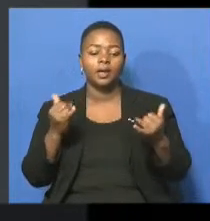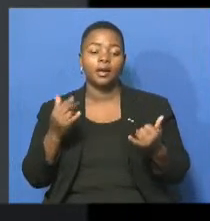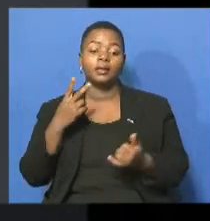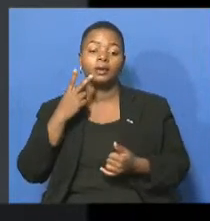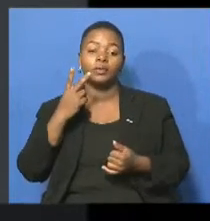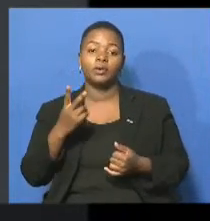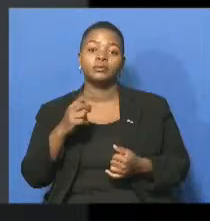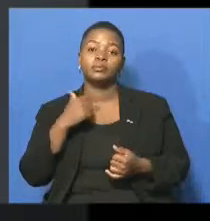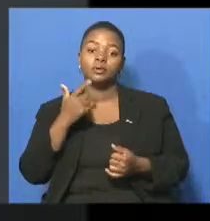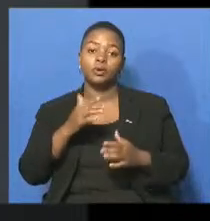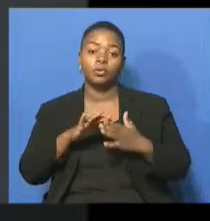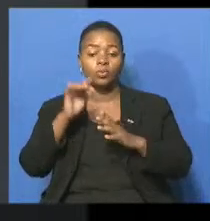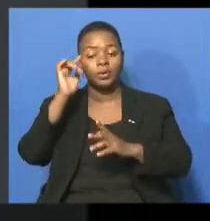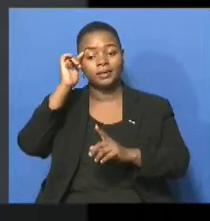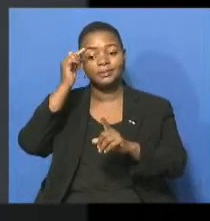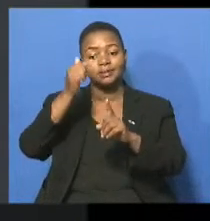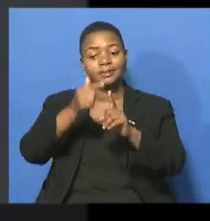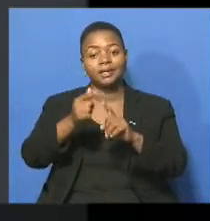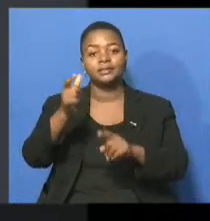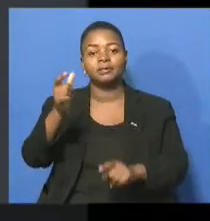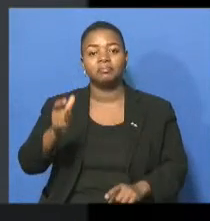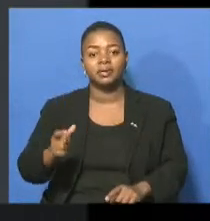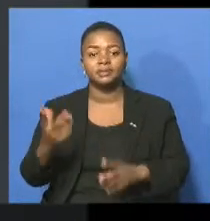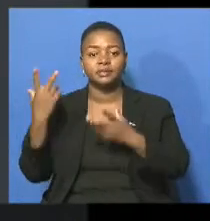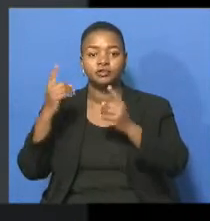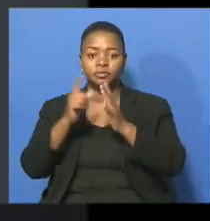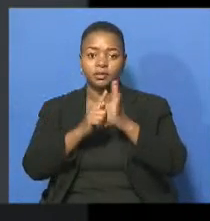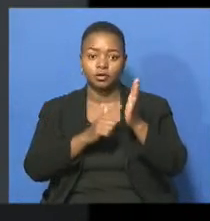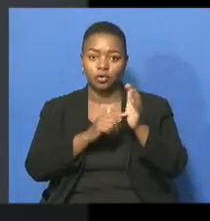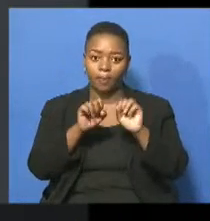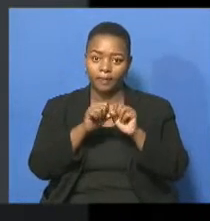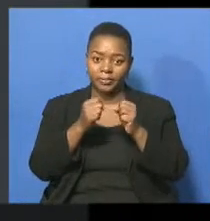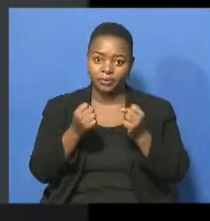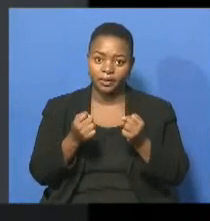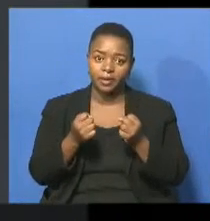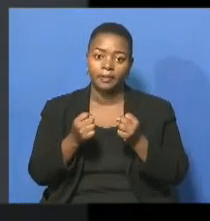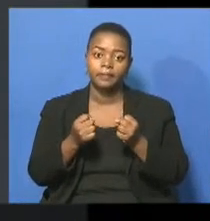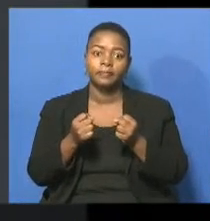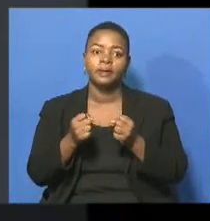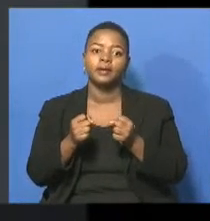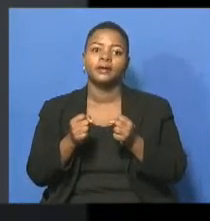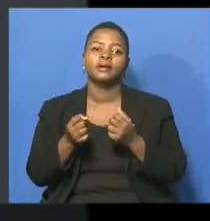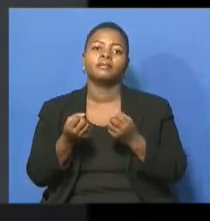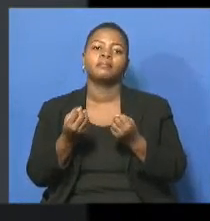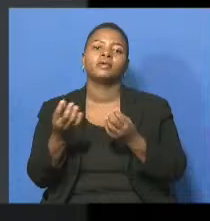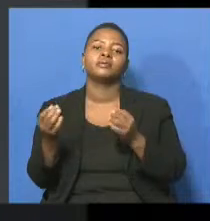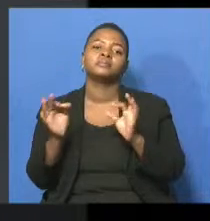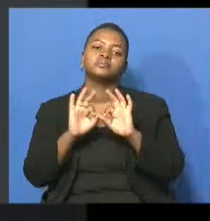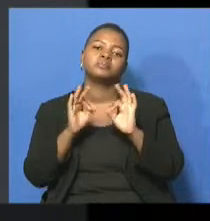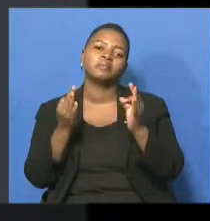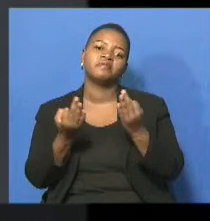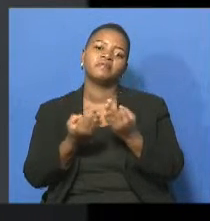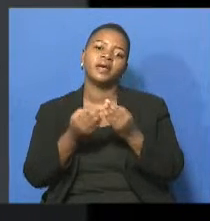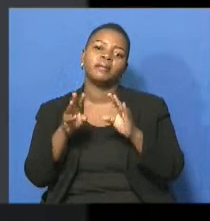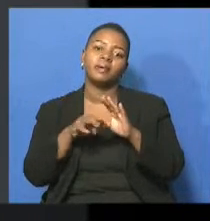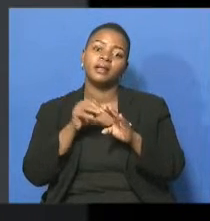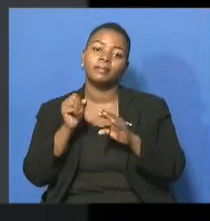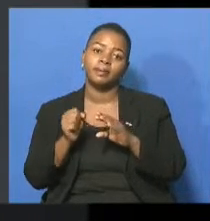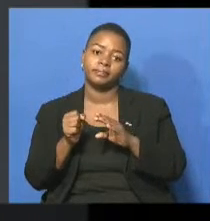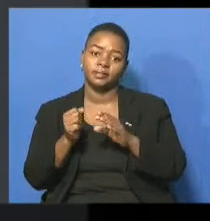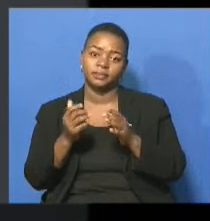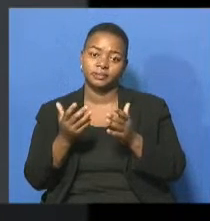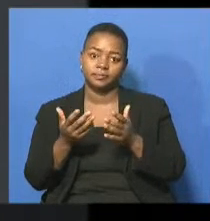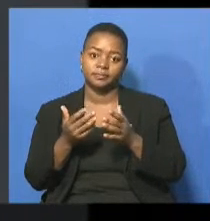they target when they are involved in criminal behaviors, it's usually family members who are the